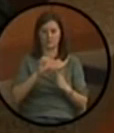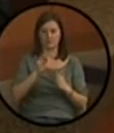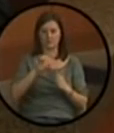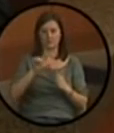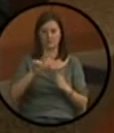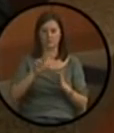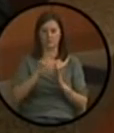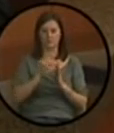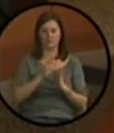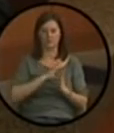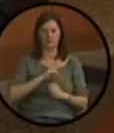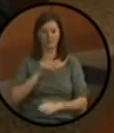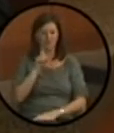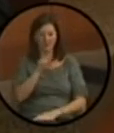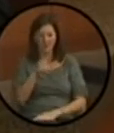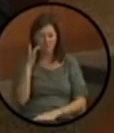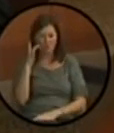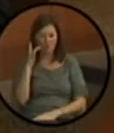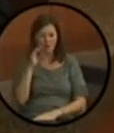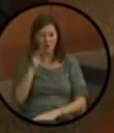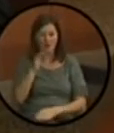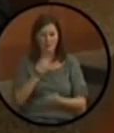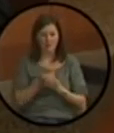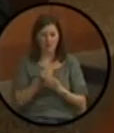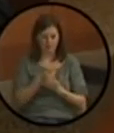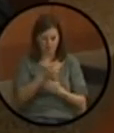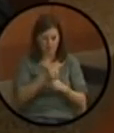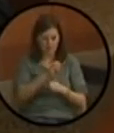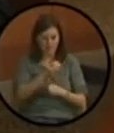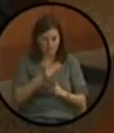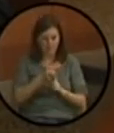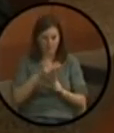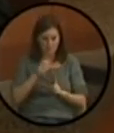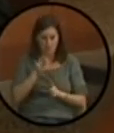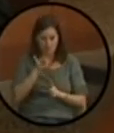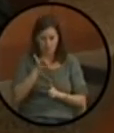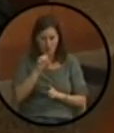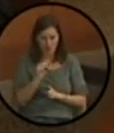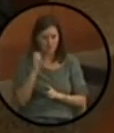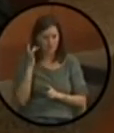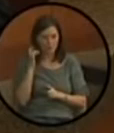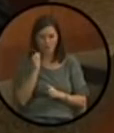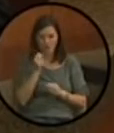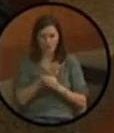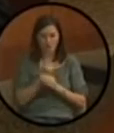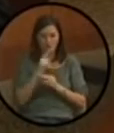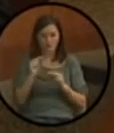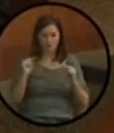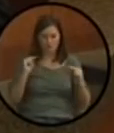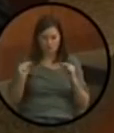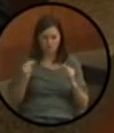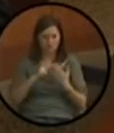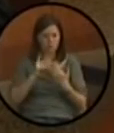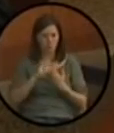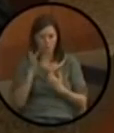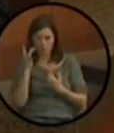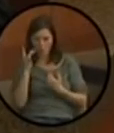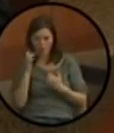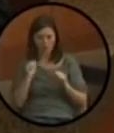wanted to know why forfeiture funds couldn't be used for the mediation program that they're trying to get